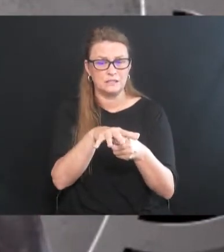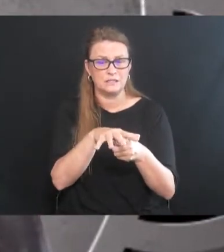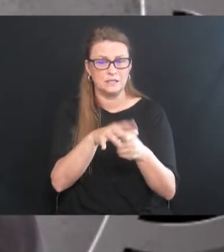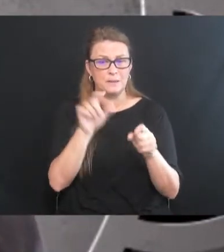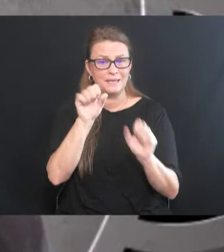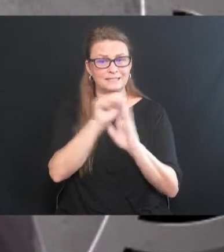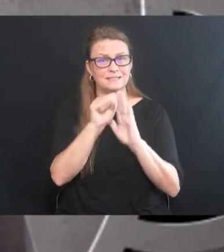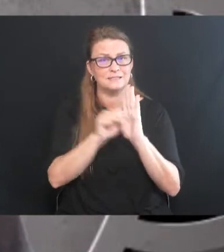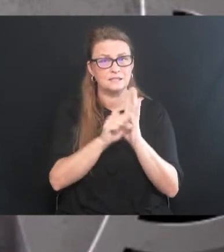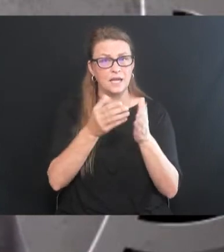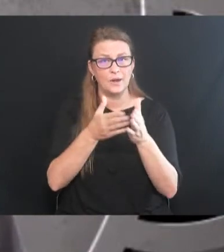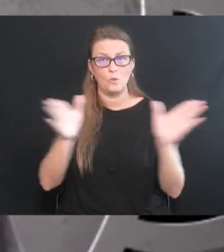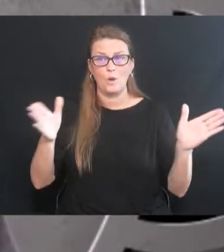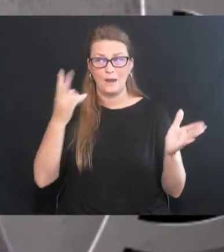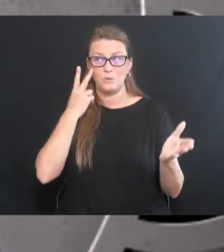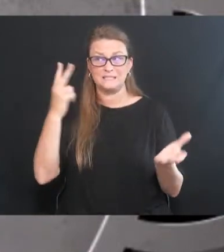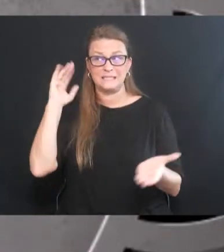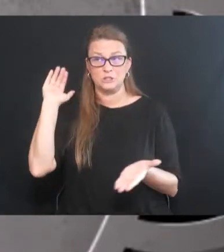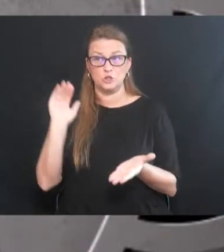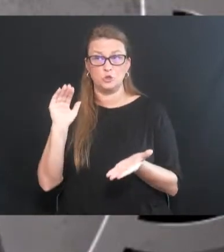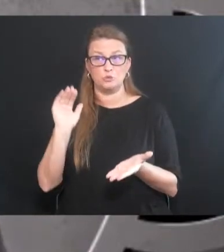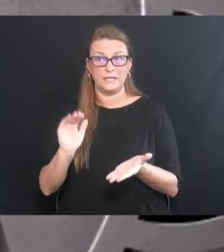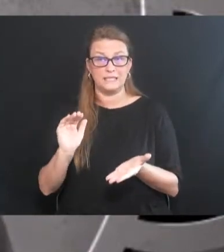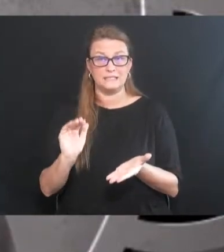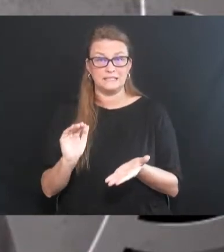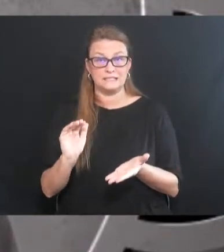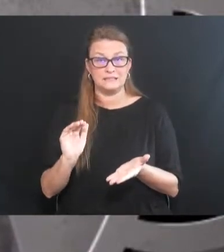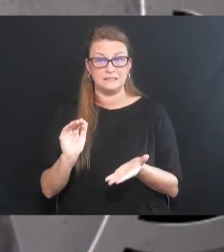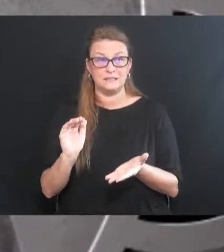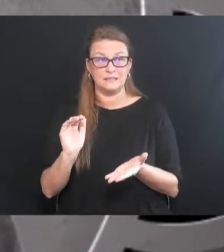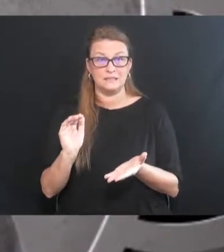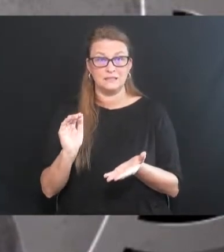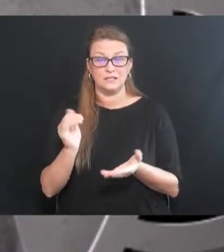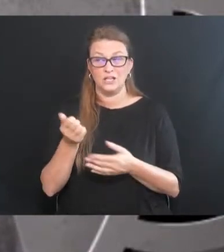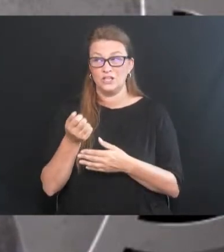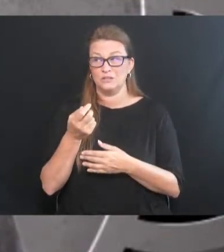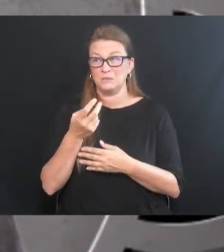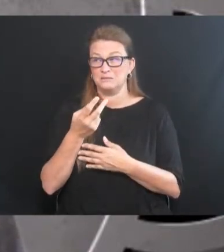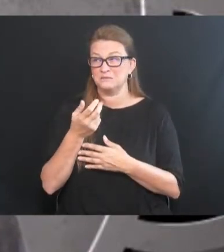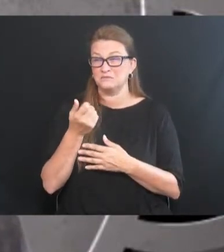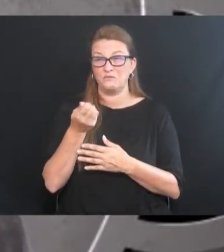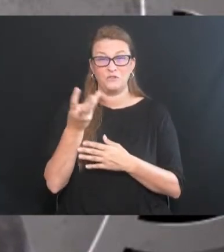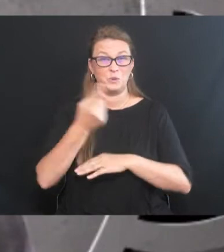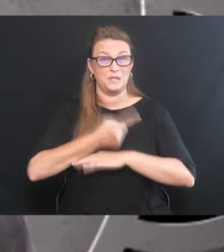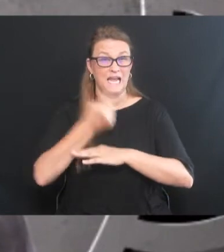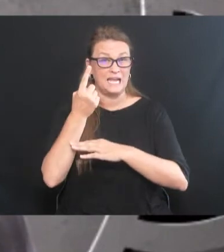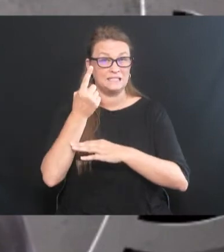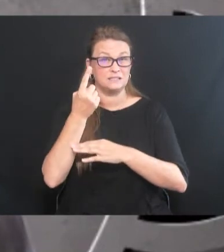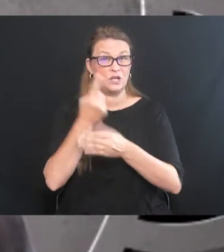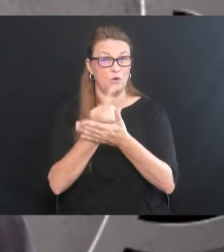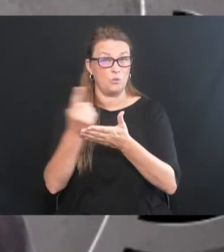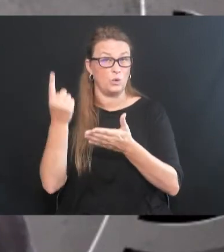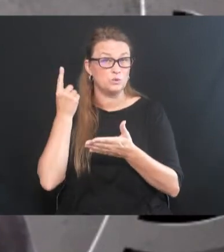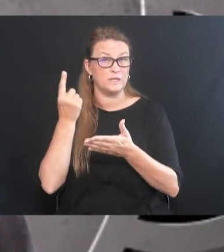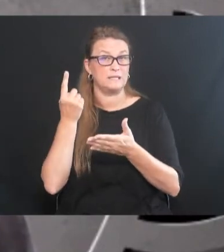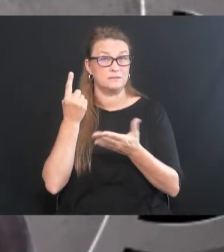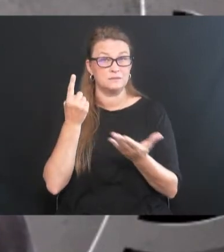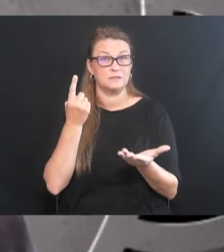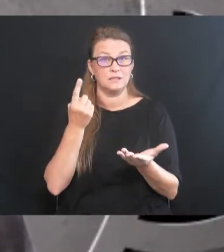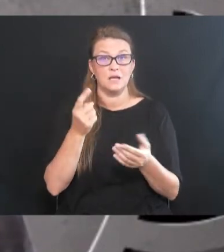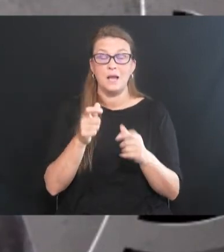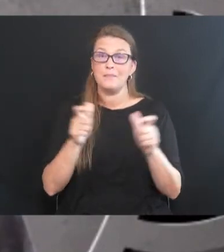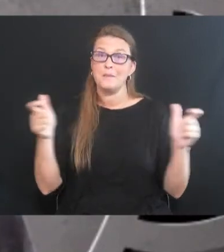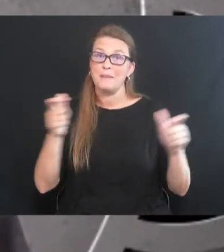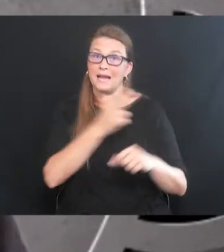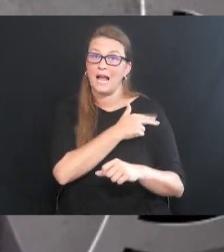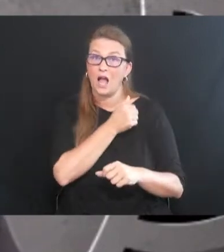statewide, we're seeing a decrease in cases overall over the last couple of days to weeks. So I think most of the major hospitals are still seeing